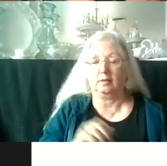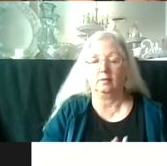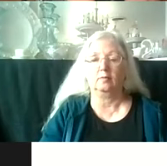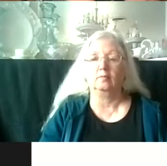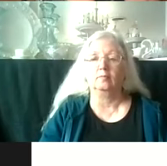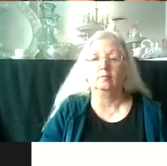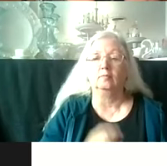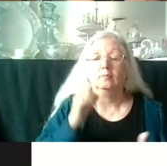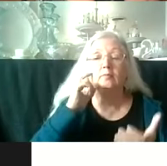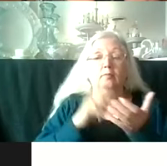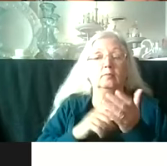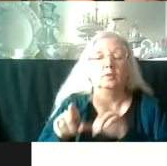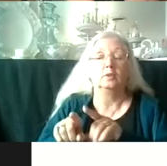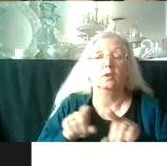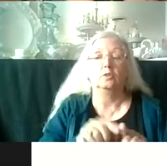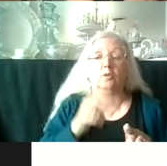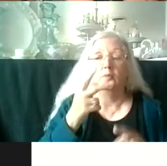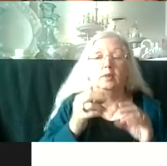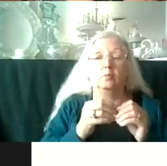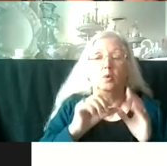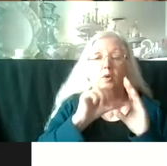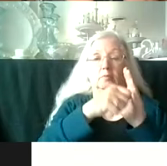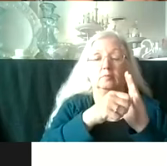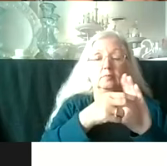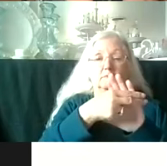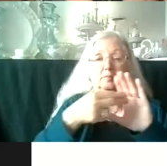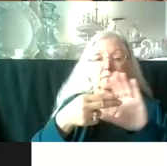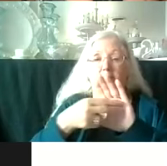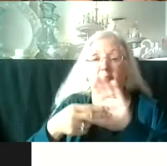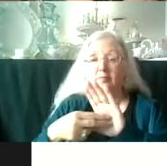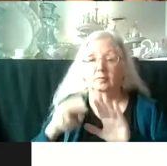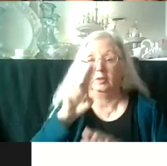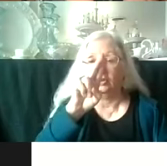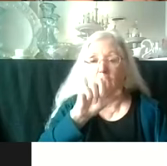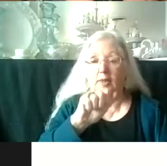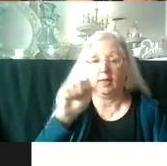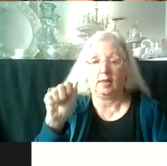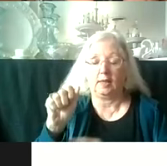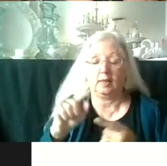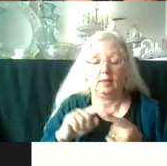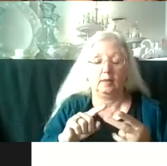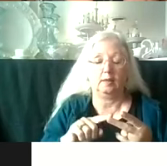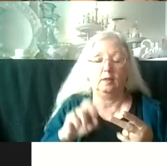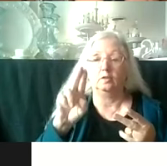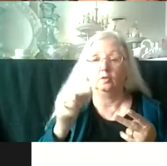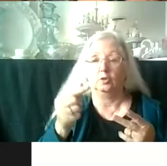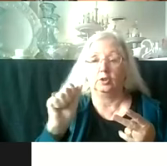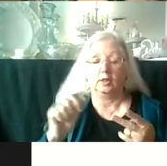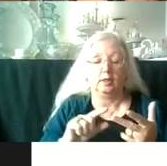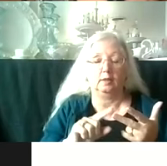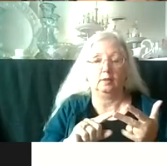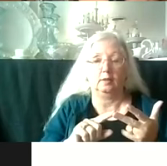Notice also there are 3 more highlighted codons, UAA, UGA,